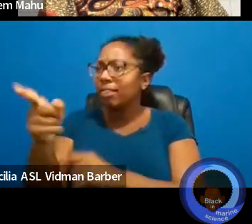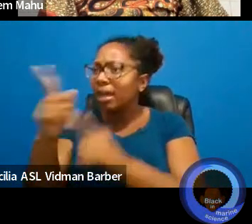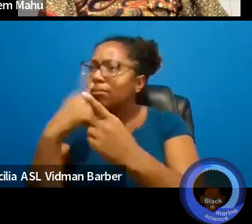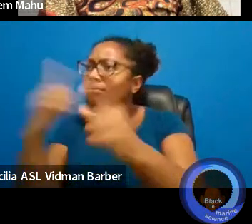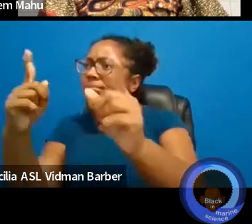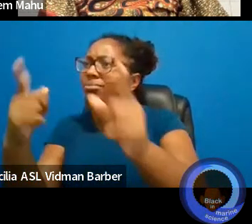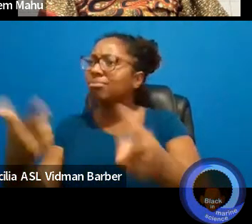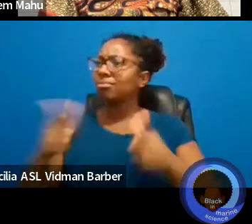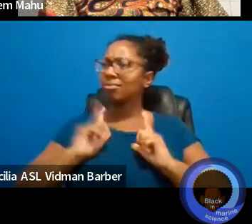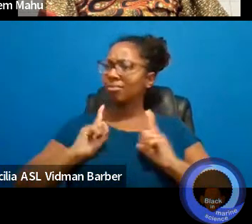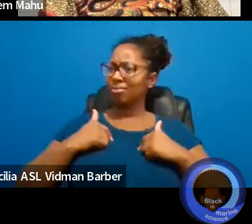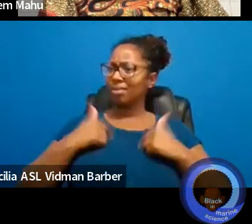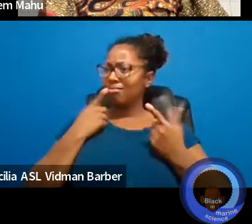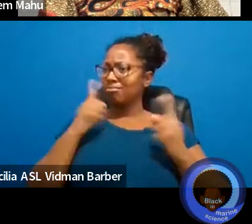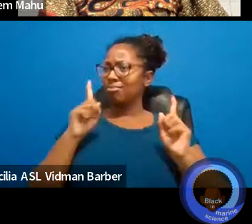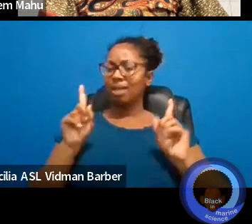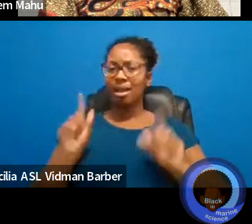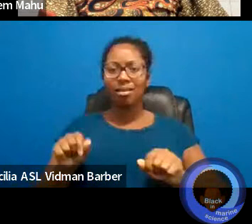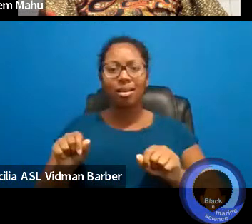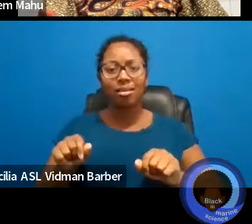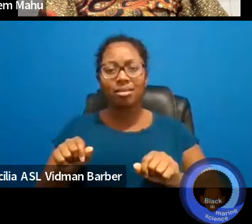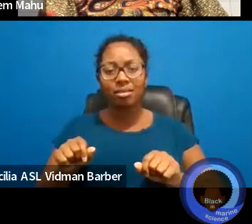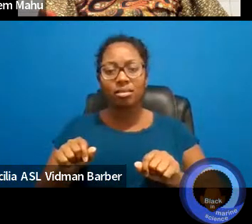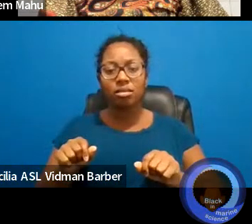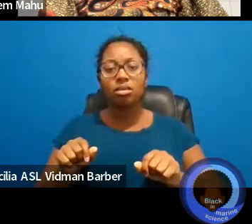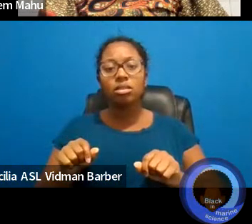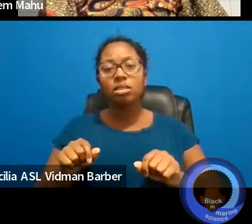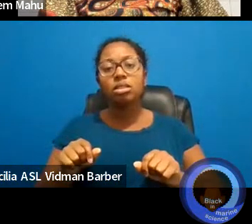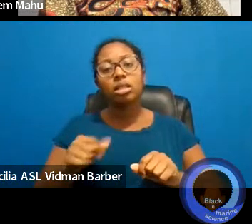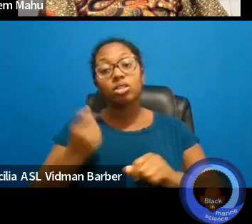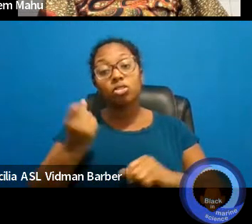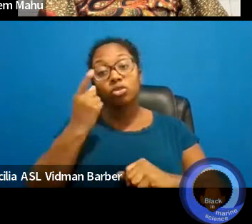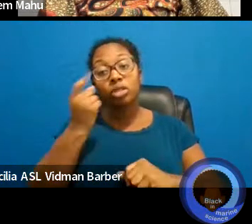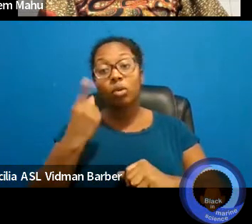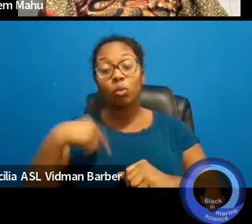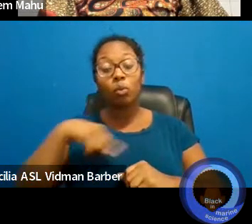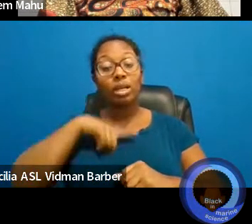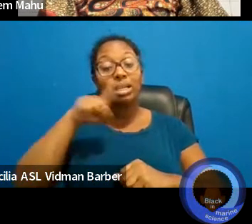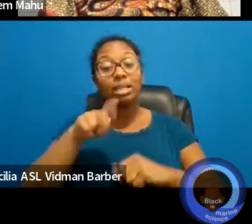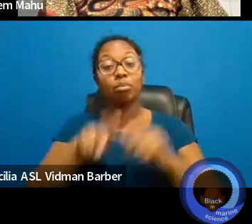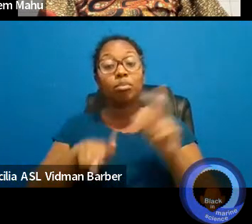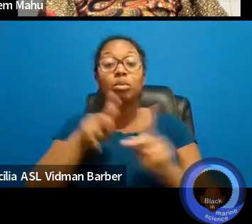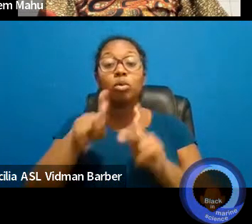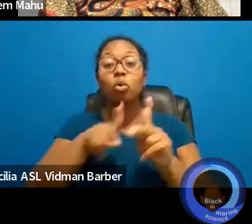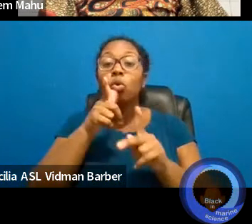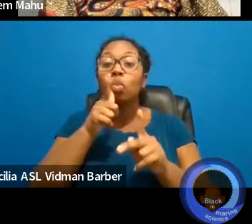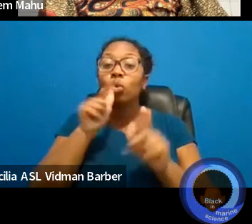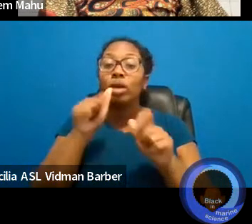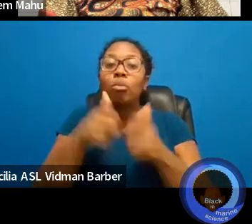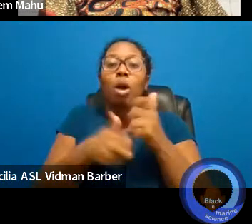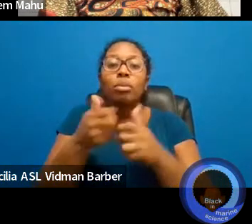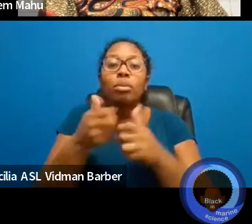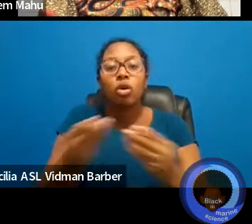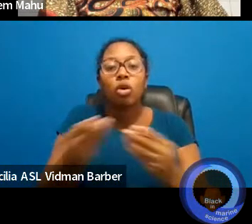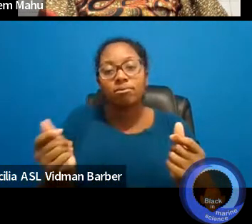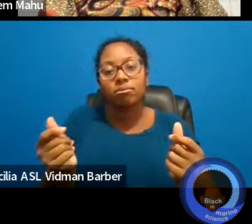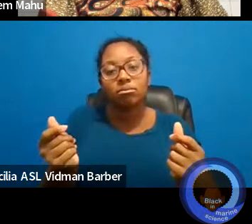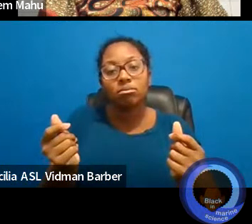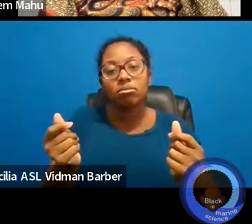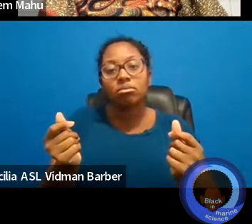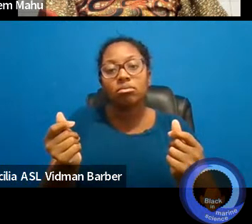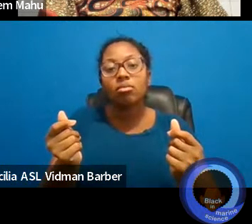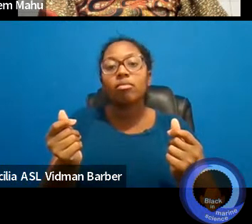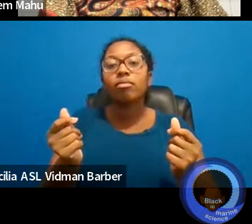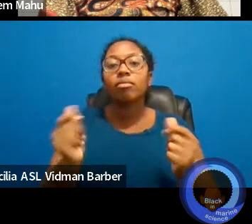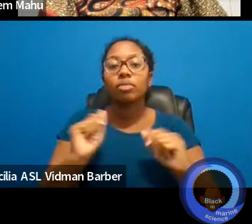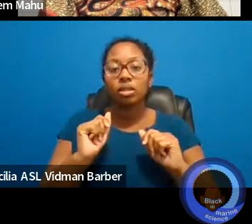I think we need this, the characteristics of a problem solver in every marine science, that they'll basically